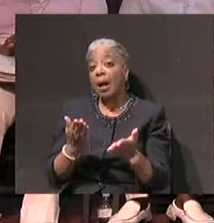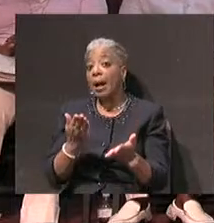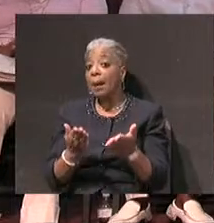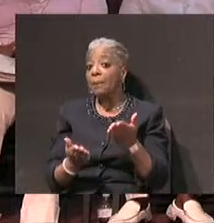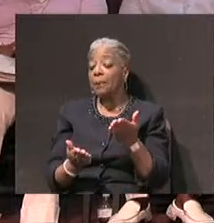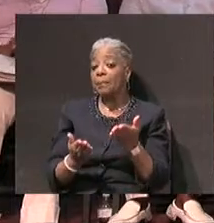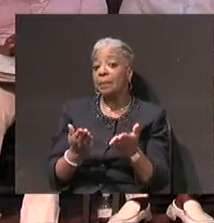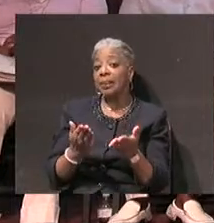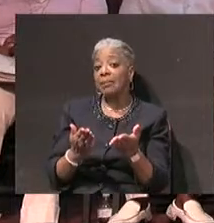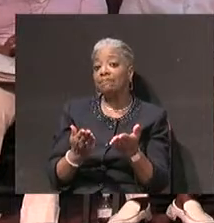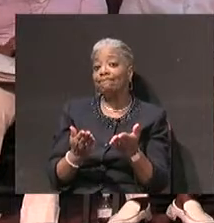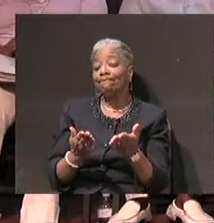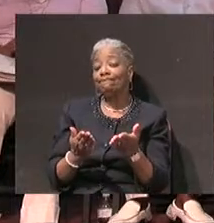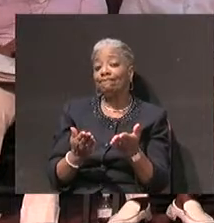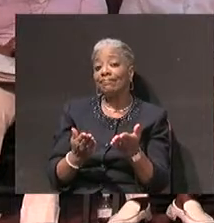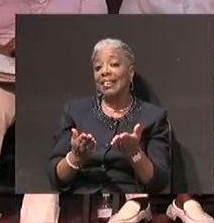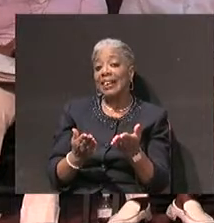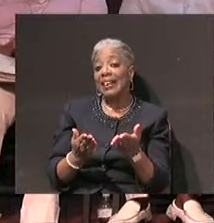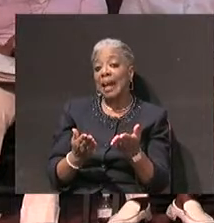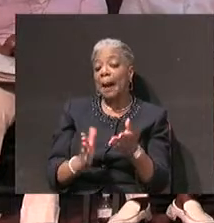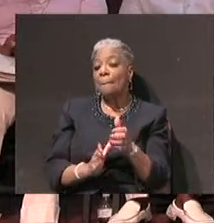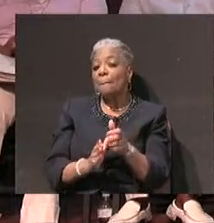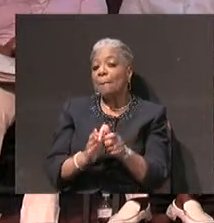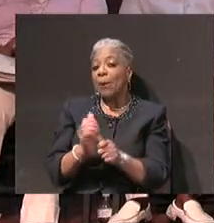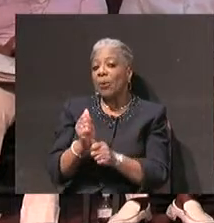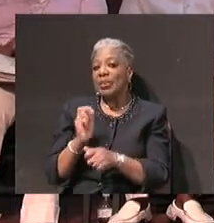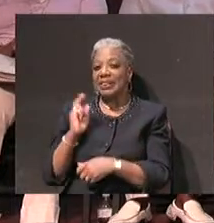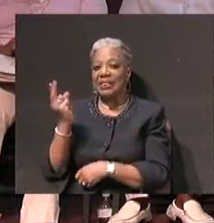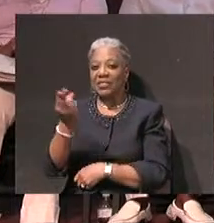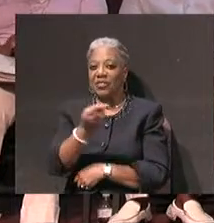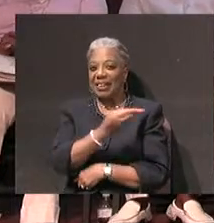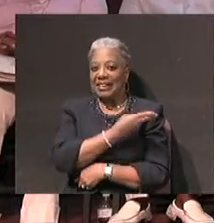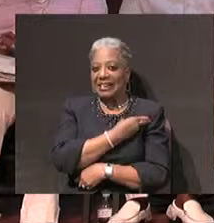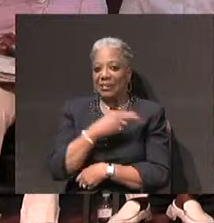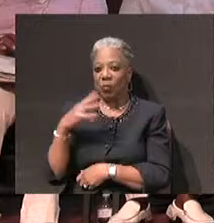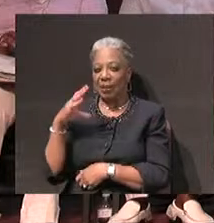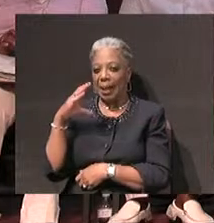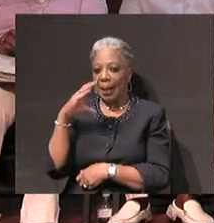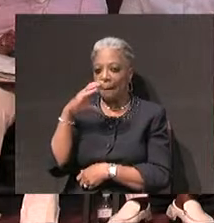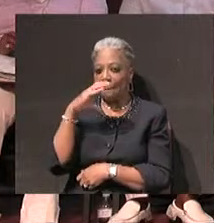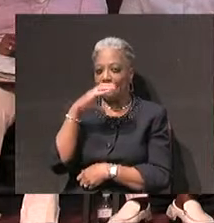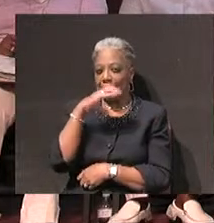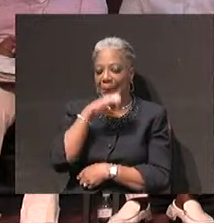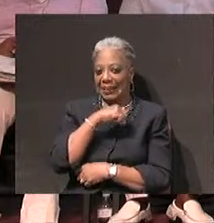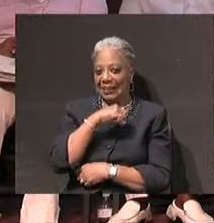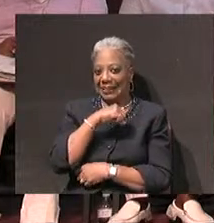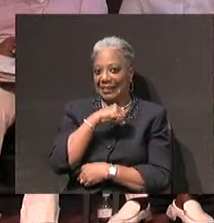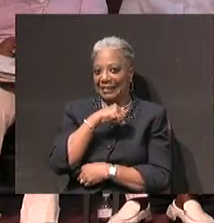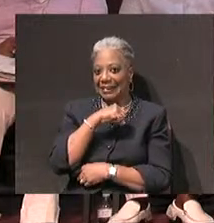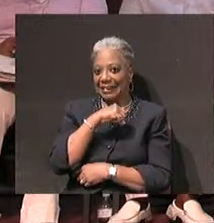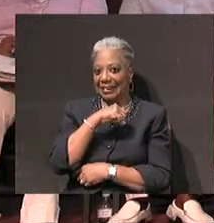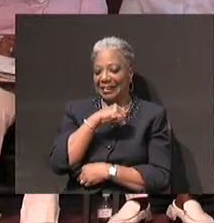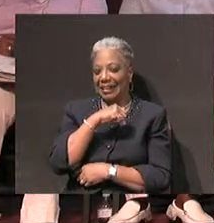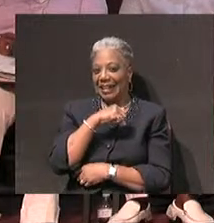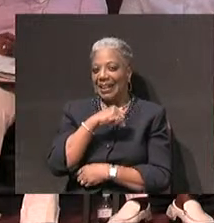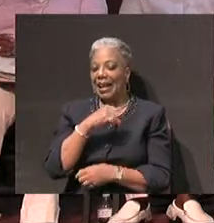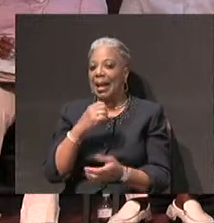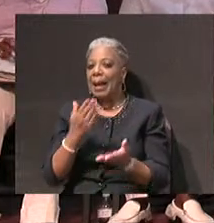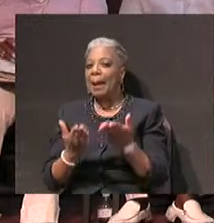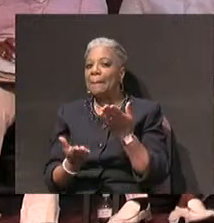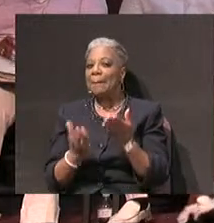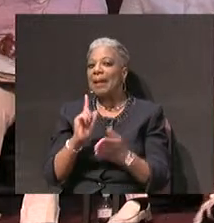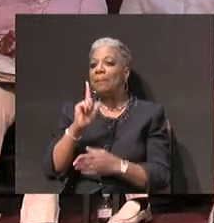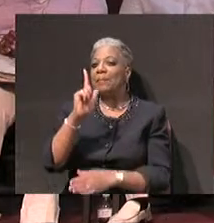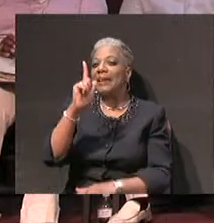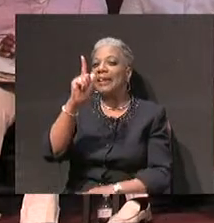higher percentage of our life, not really getting it. And every now and then, in a half a verse, we say, "Oh, I see